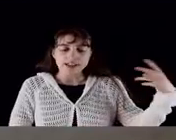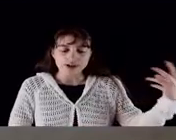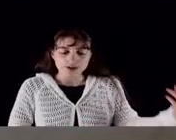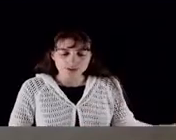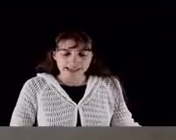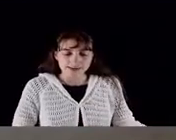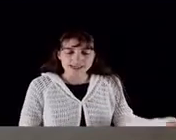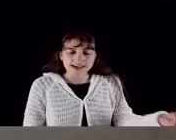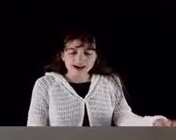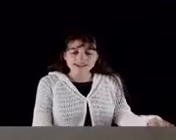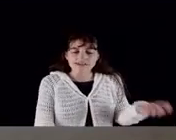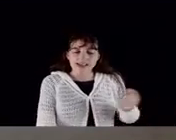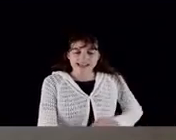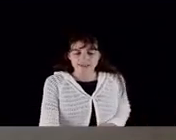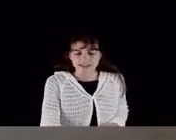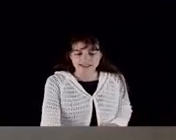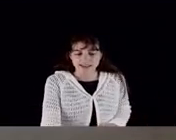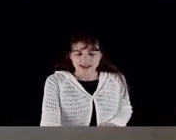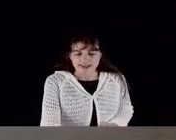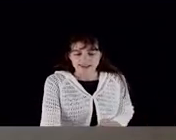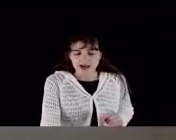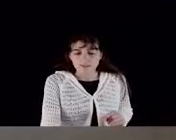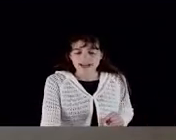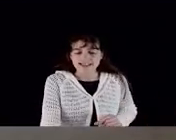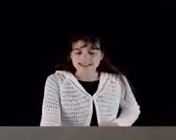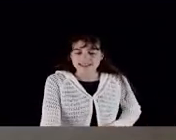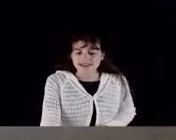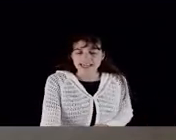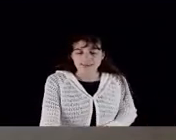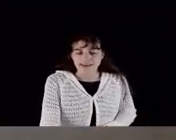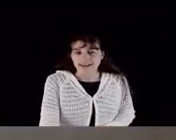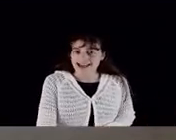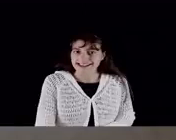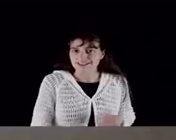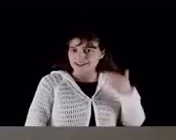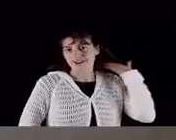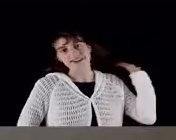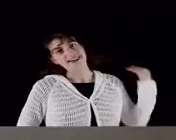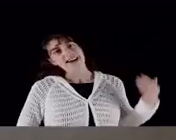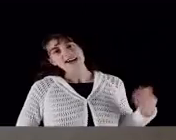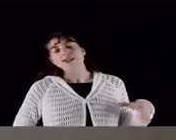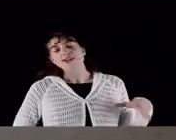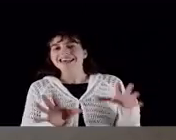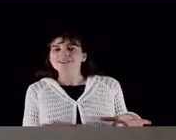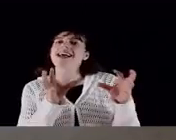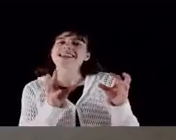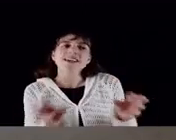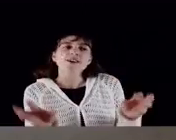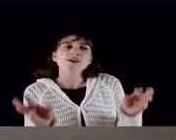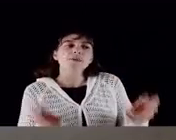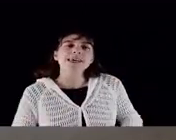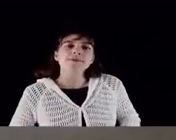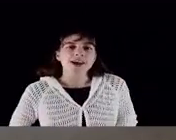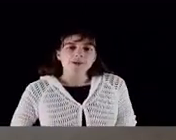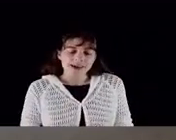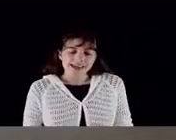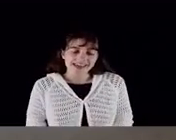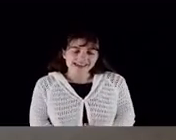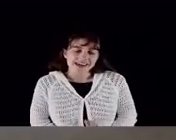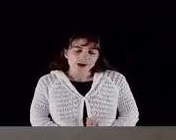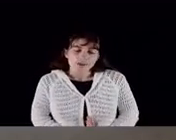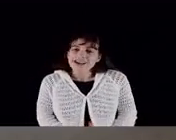ordained strength because of thine enemies, that thou mightest still the enemy and the avenger. So even the little people, we